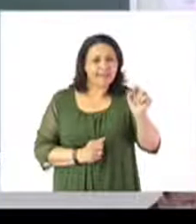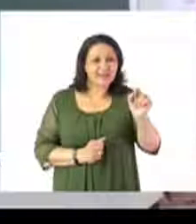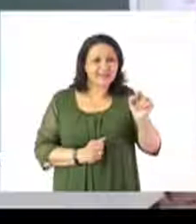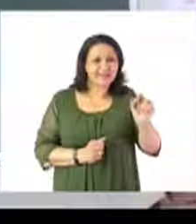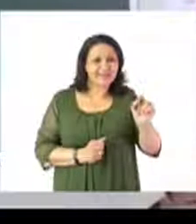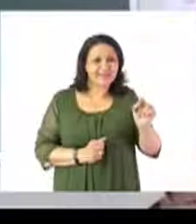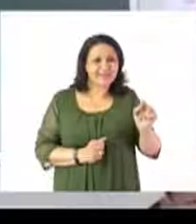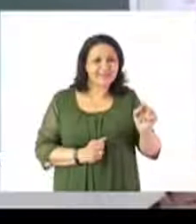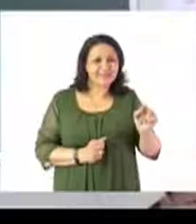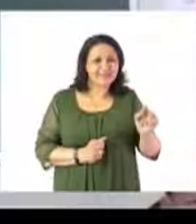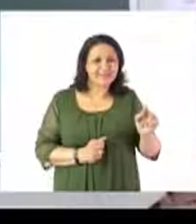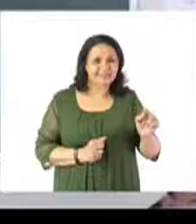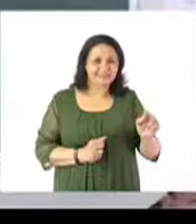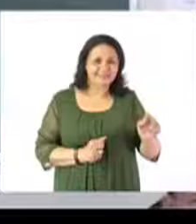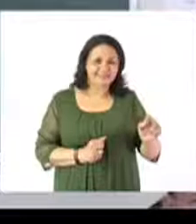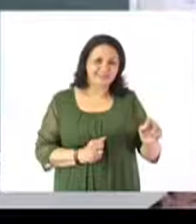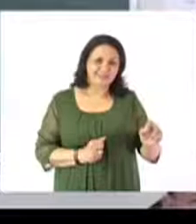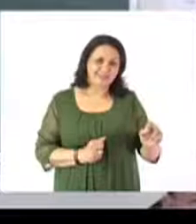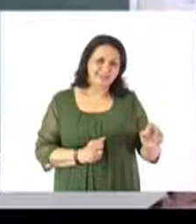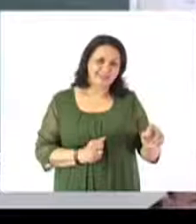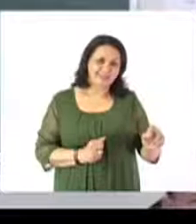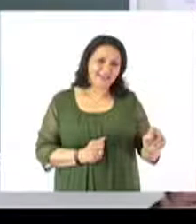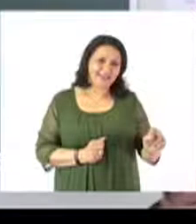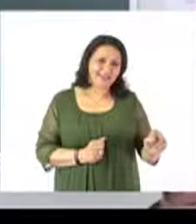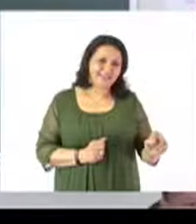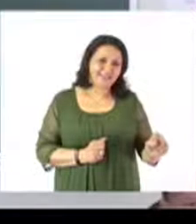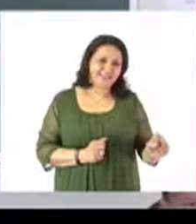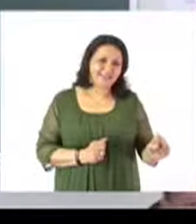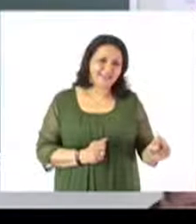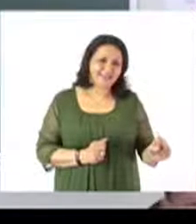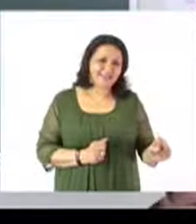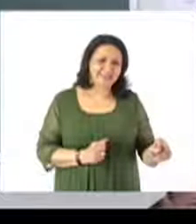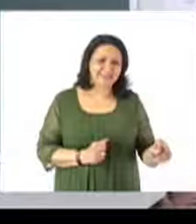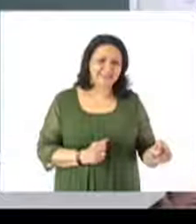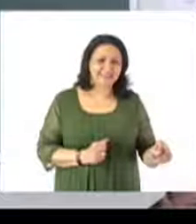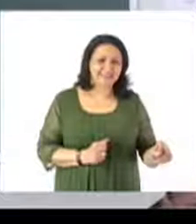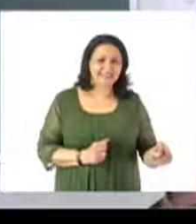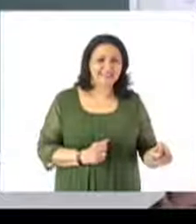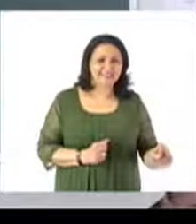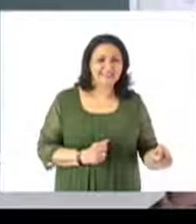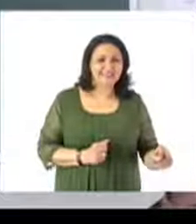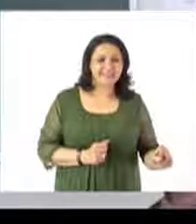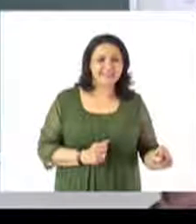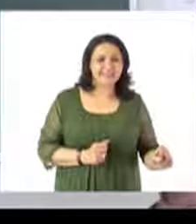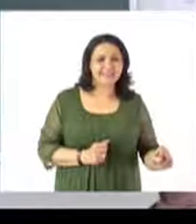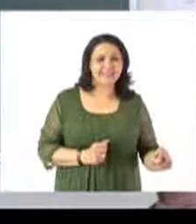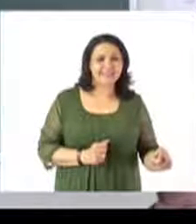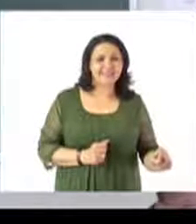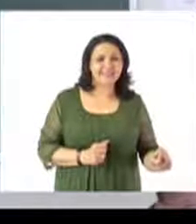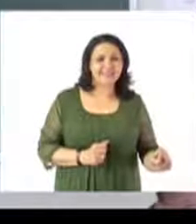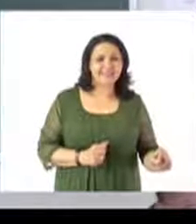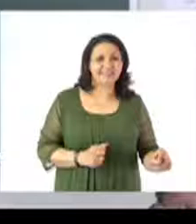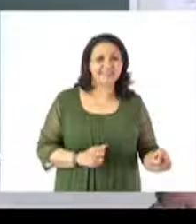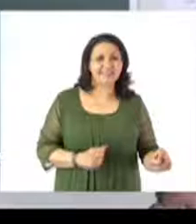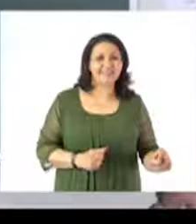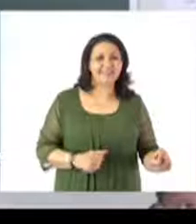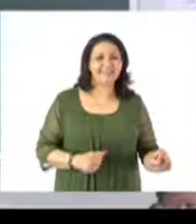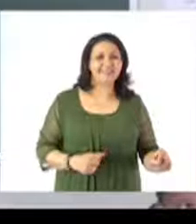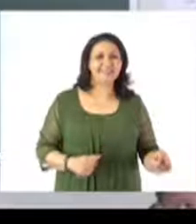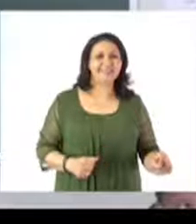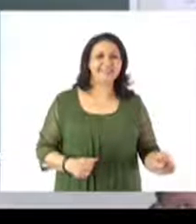And down again on the dotted lines. Make sure you don't lift up your pencil or your crayon.